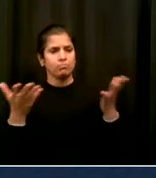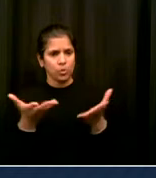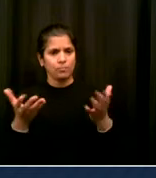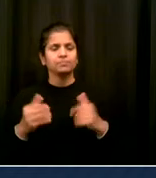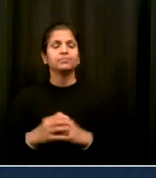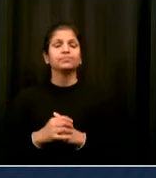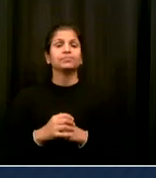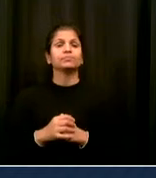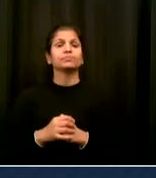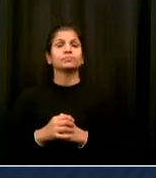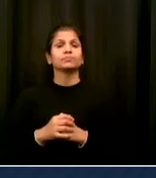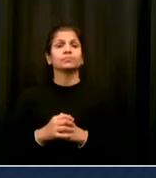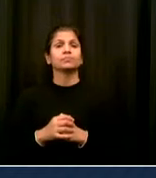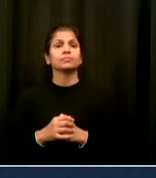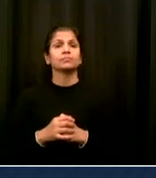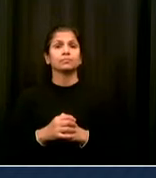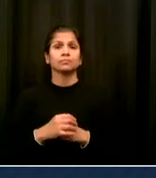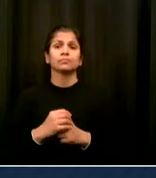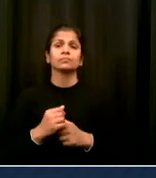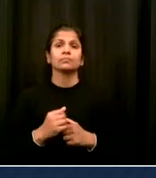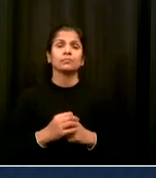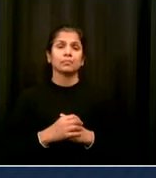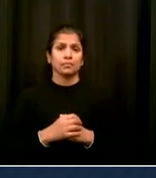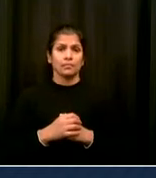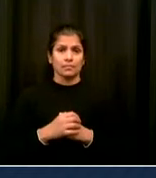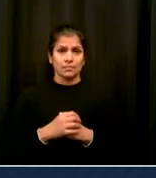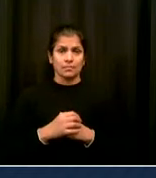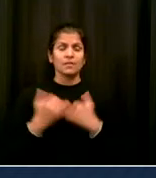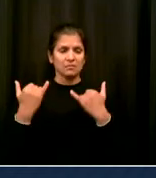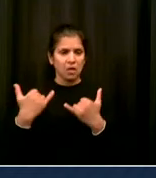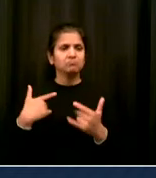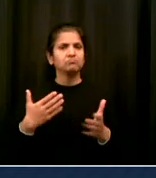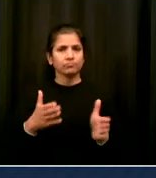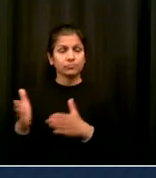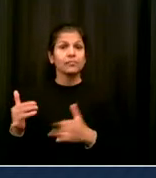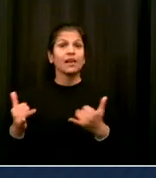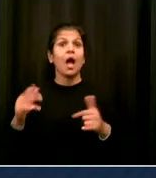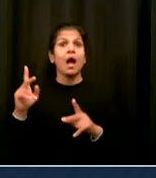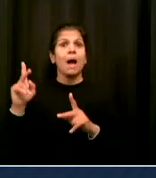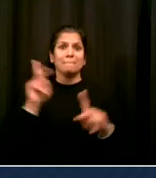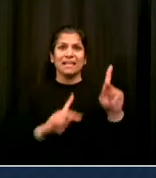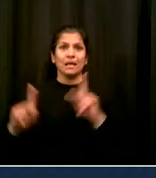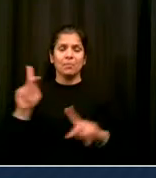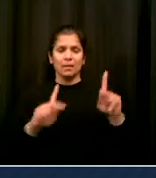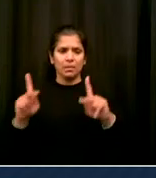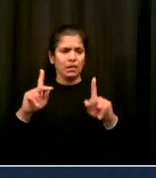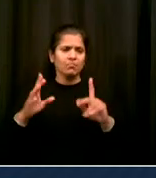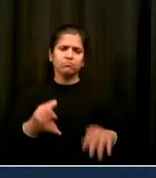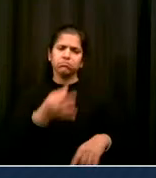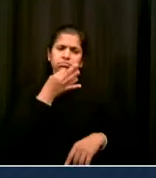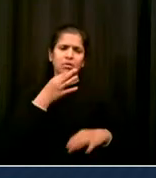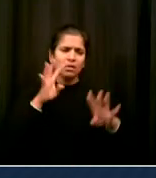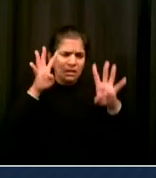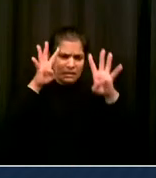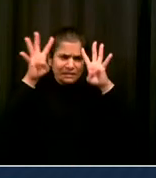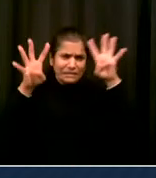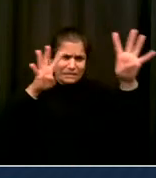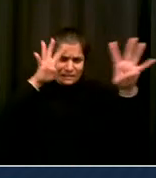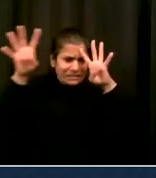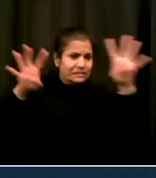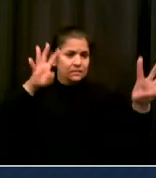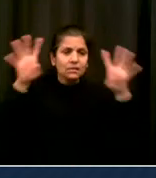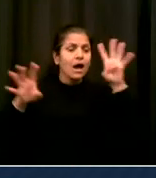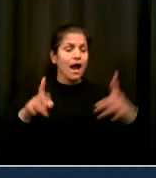the ingenuity of New Yorkers in the year 2020. It was unbelievable. The things people did this year to help each